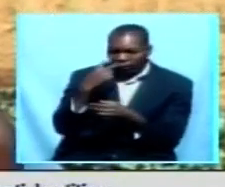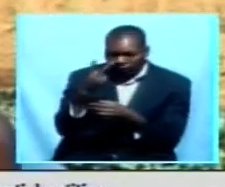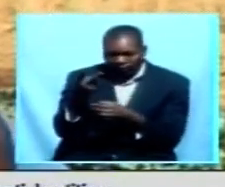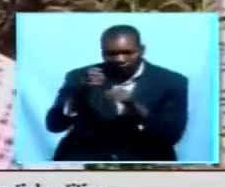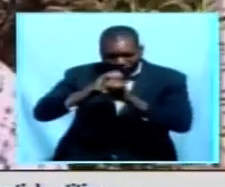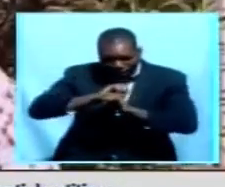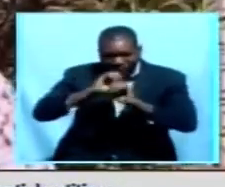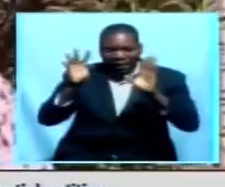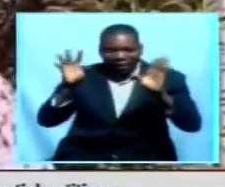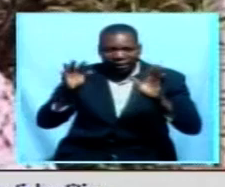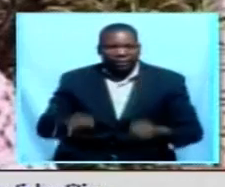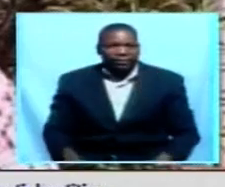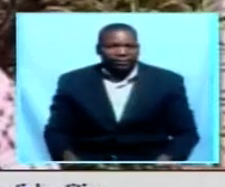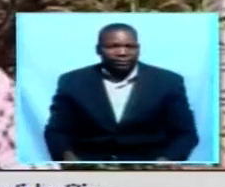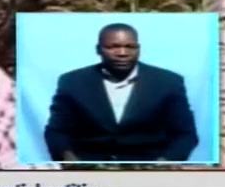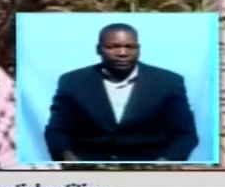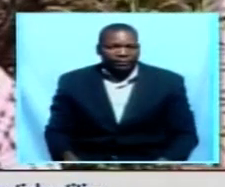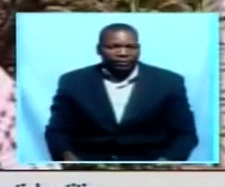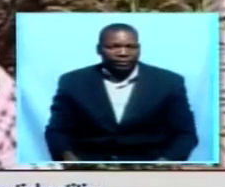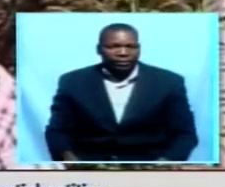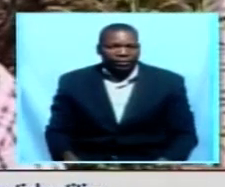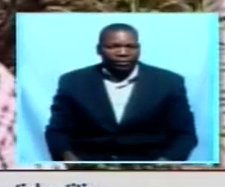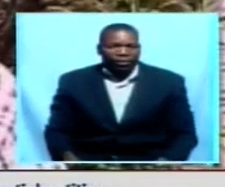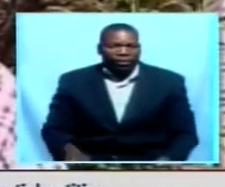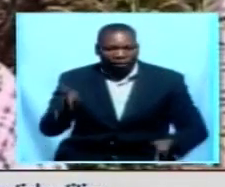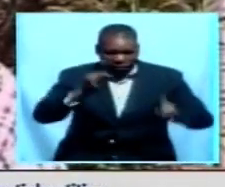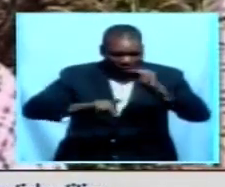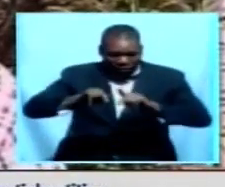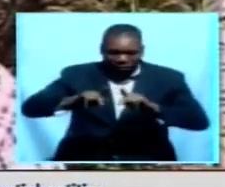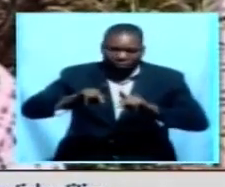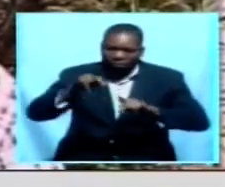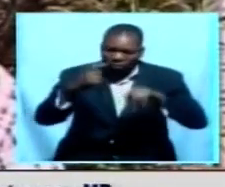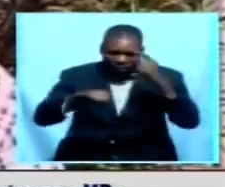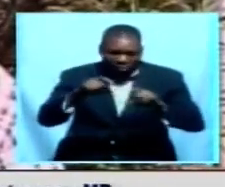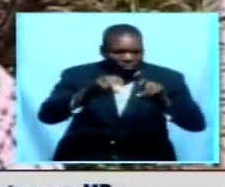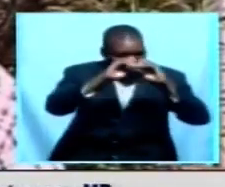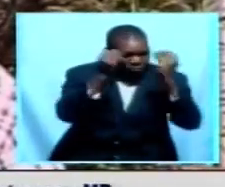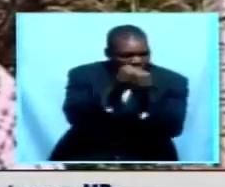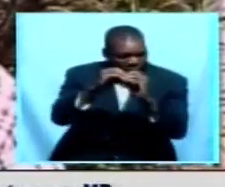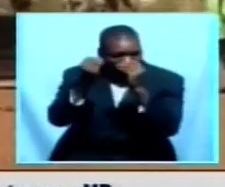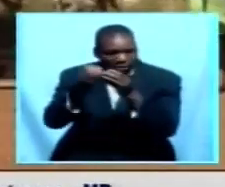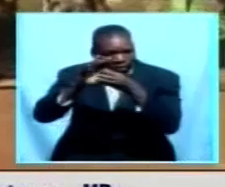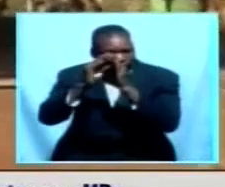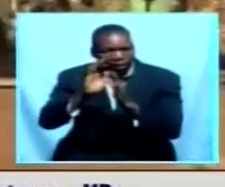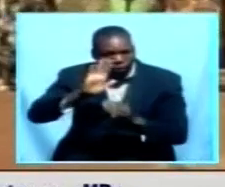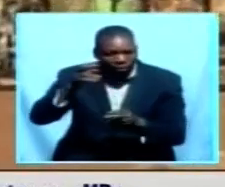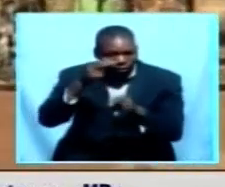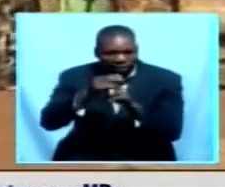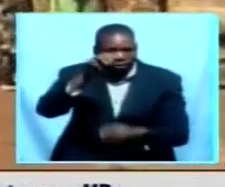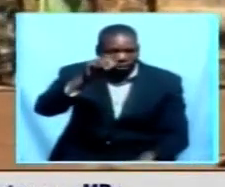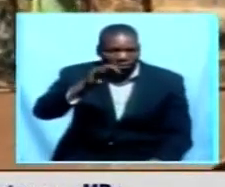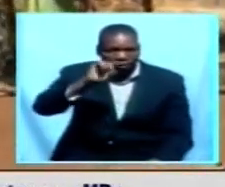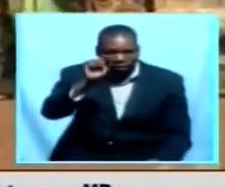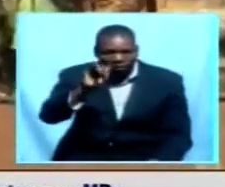olubuto. Livingston Network of Organizations of Persons with Disability Coordinator George Mizinga wants